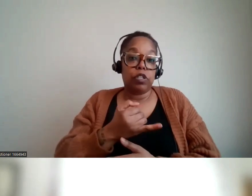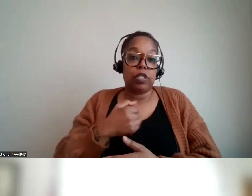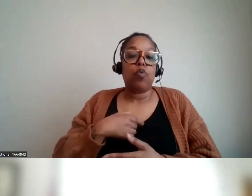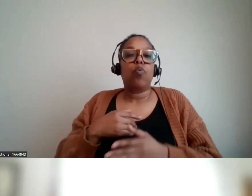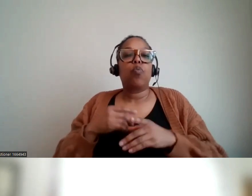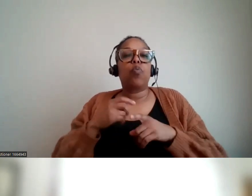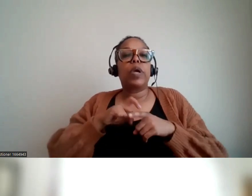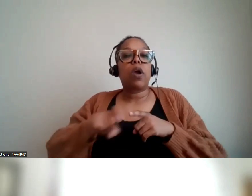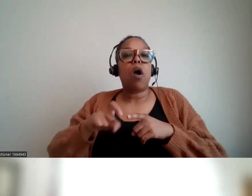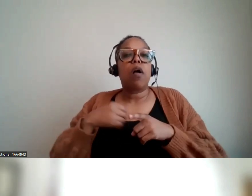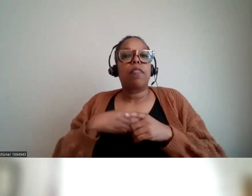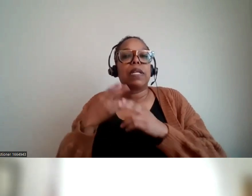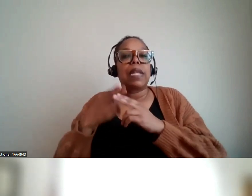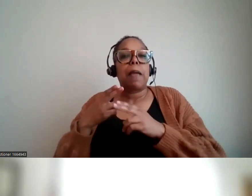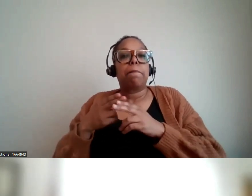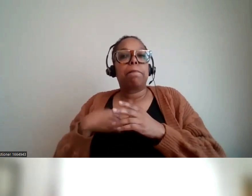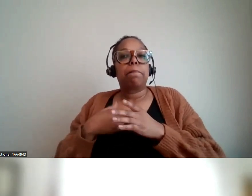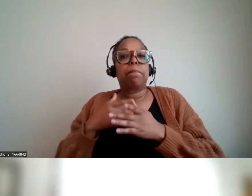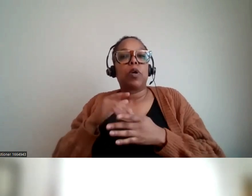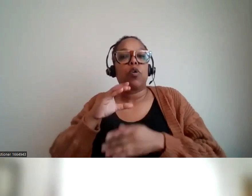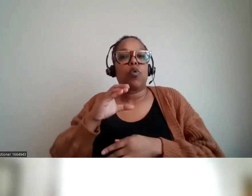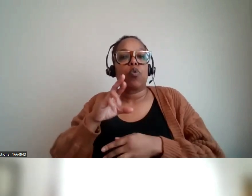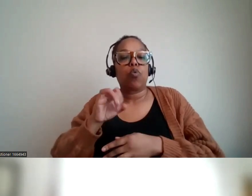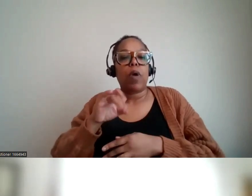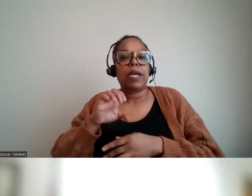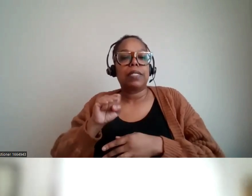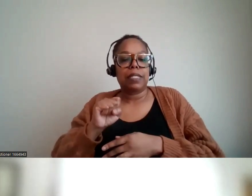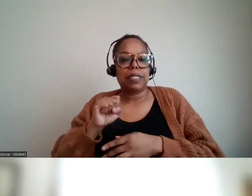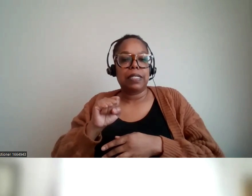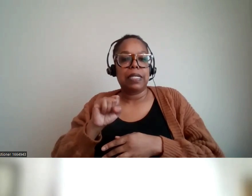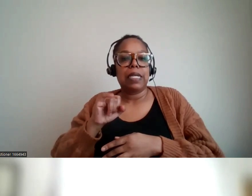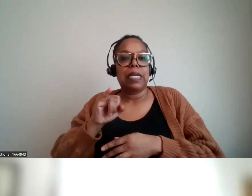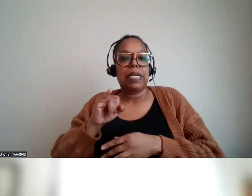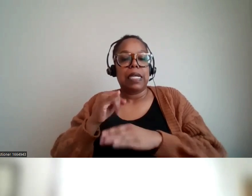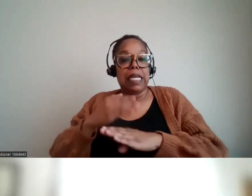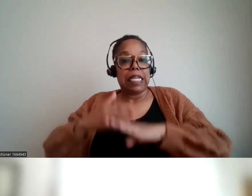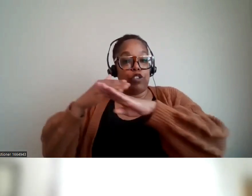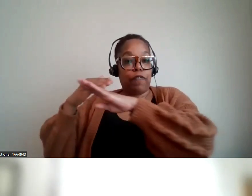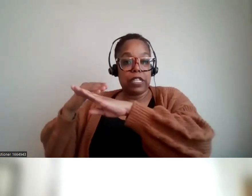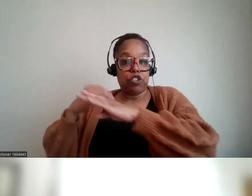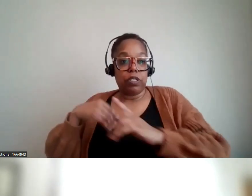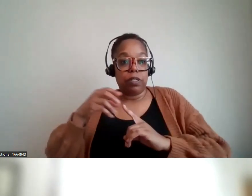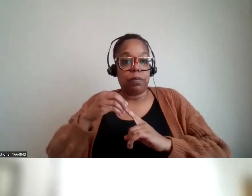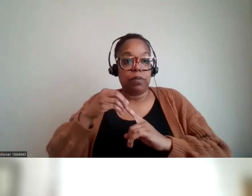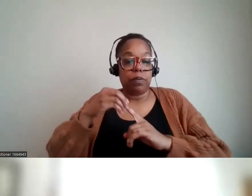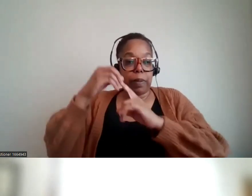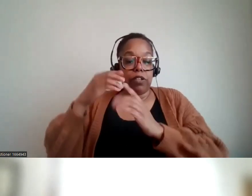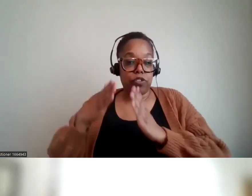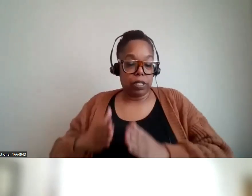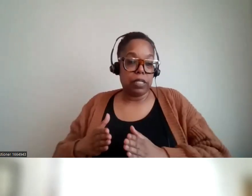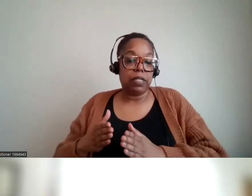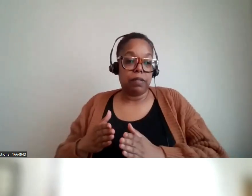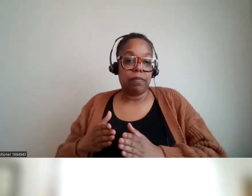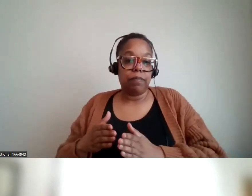specialists, and they're required to do a number of trainings each year. And